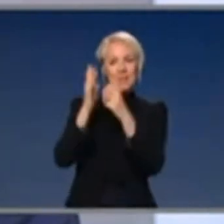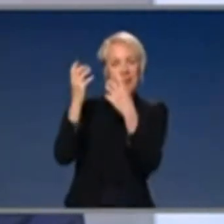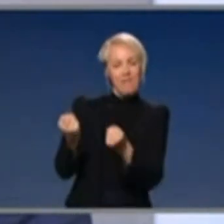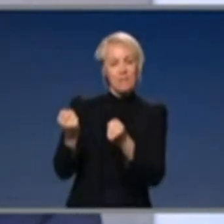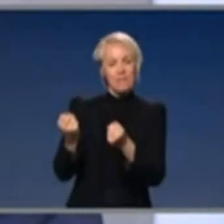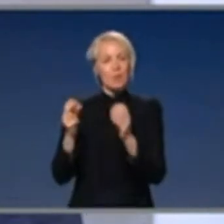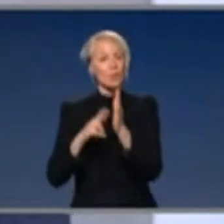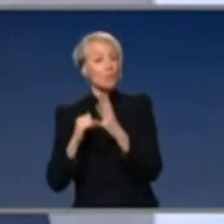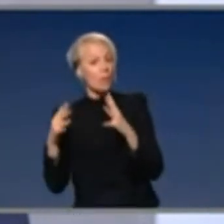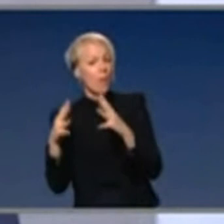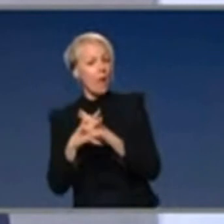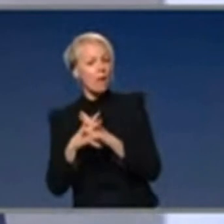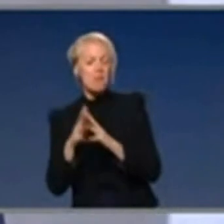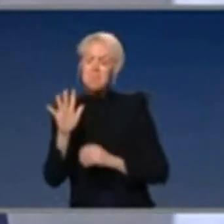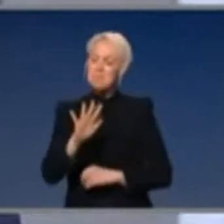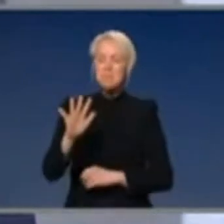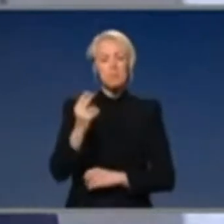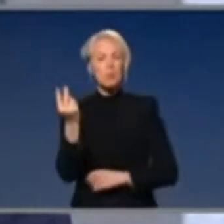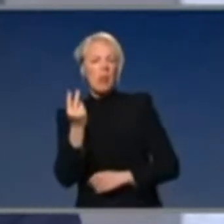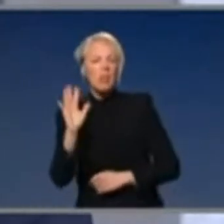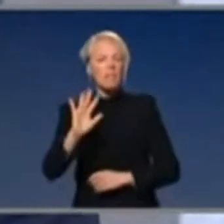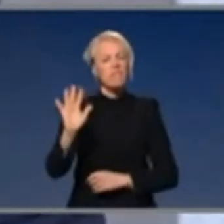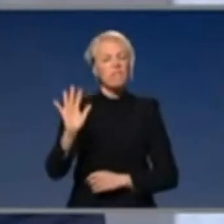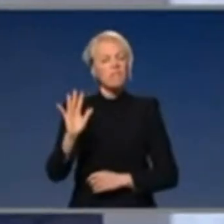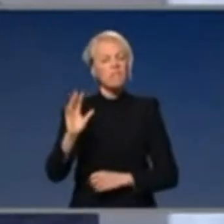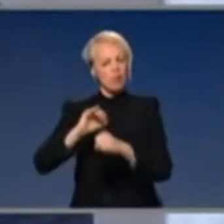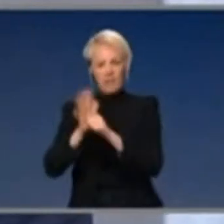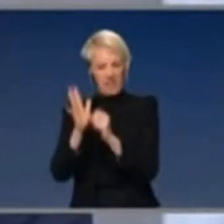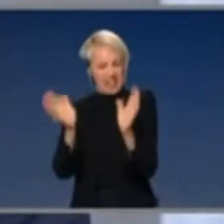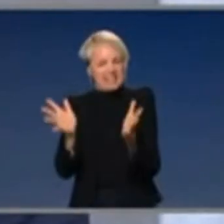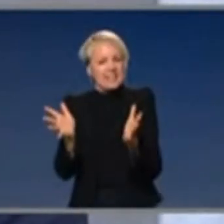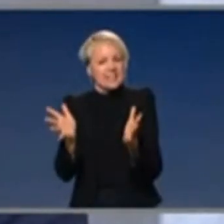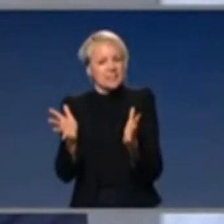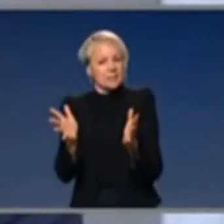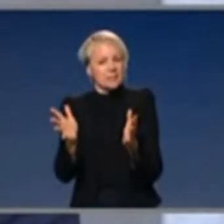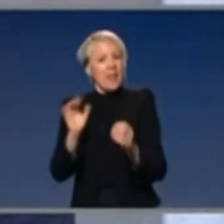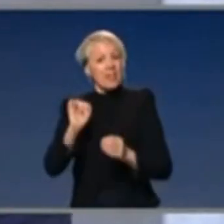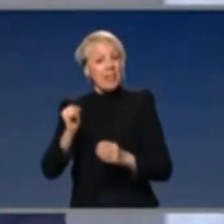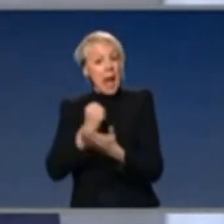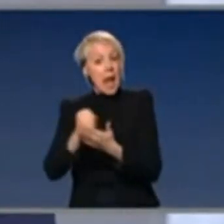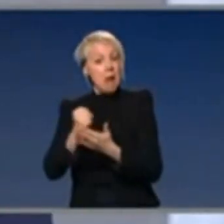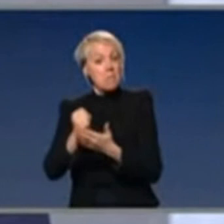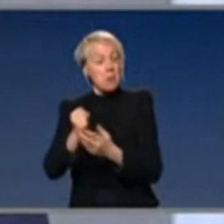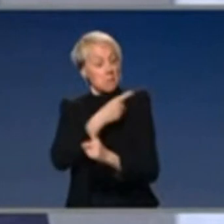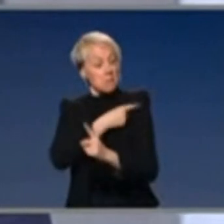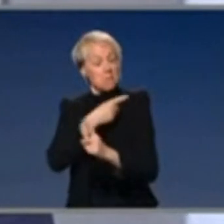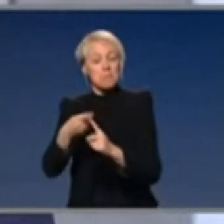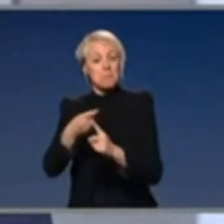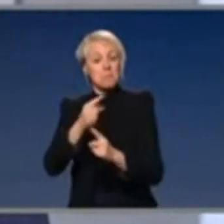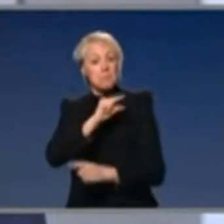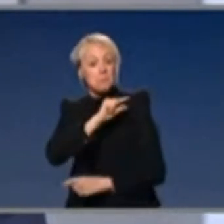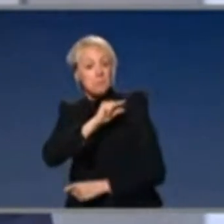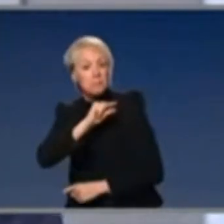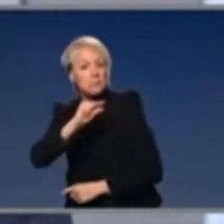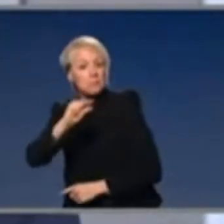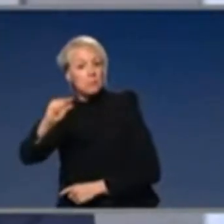still in New South Wales only about a dozen cases, and they've been able to keep that down for several weeks now. Just a handful of cases, dozen or so